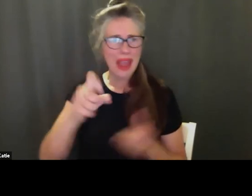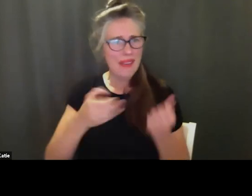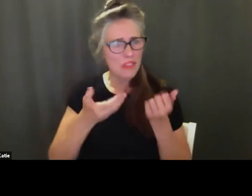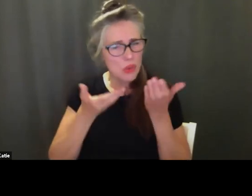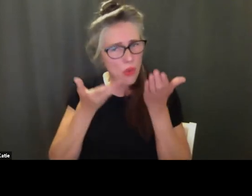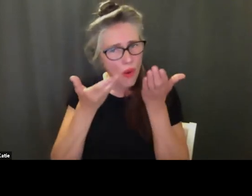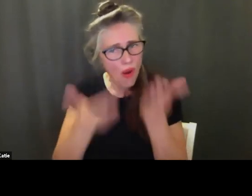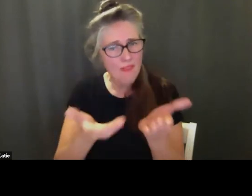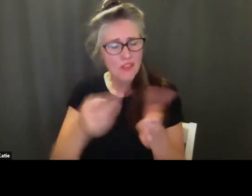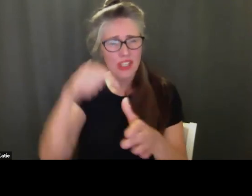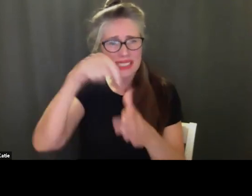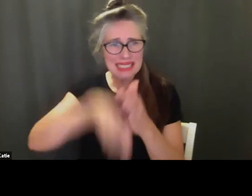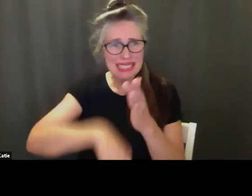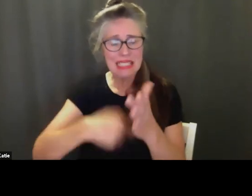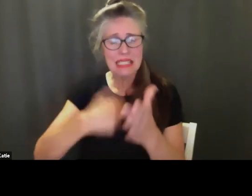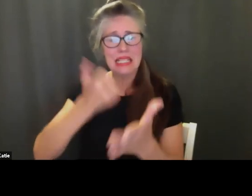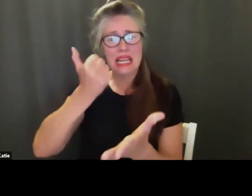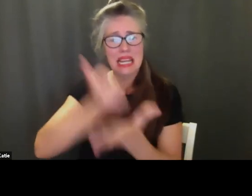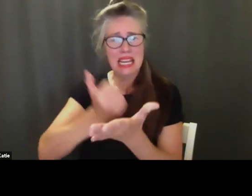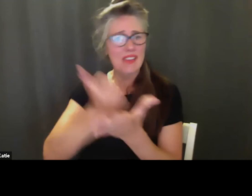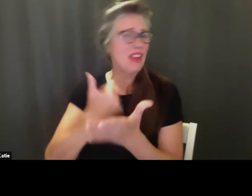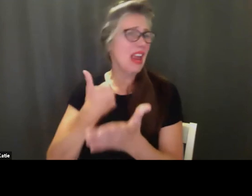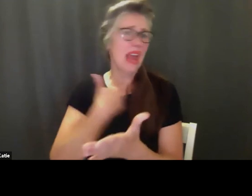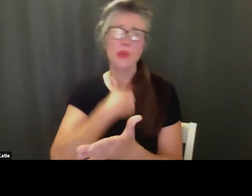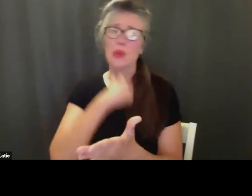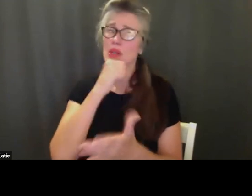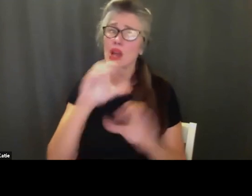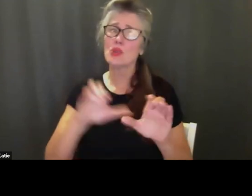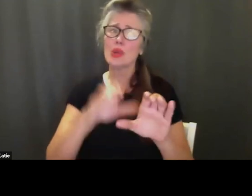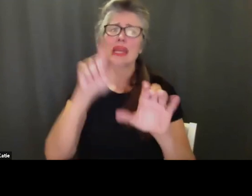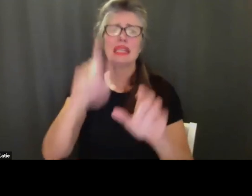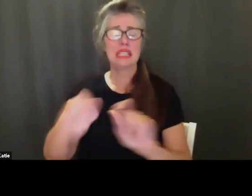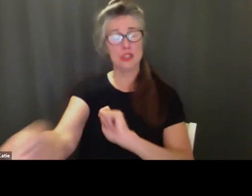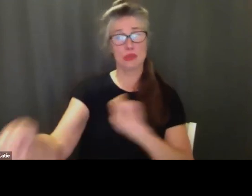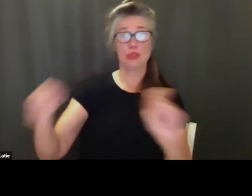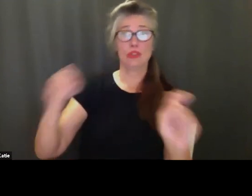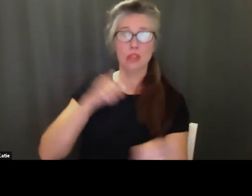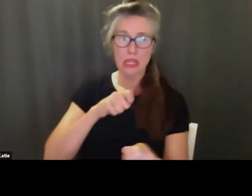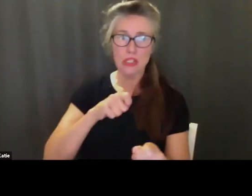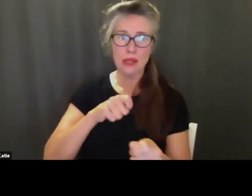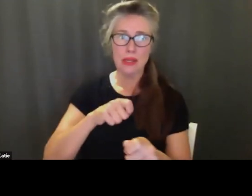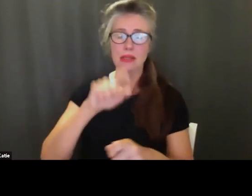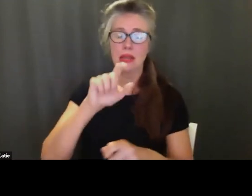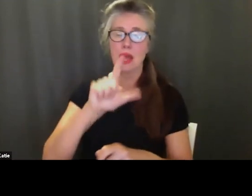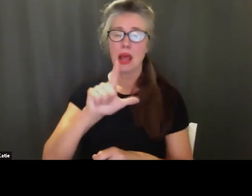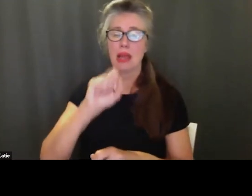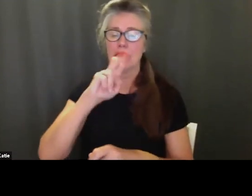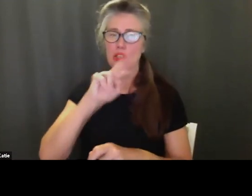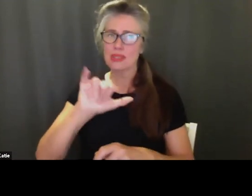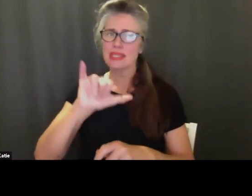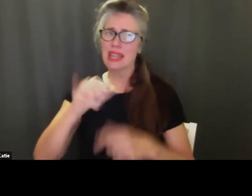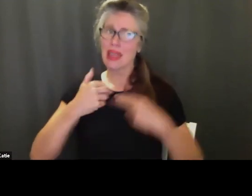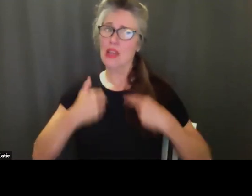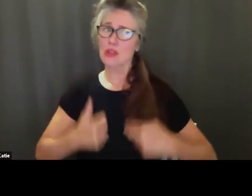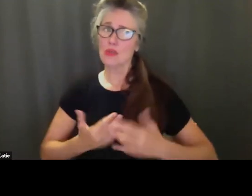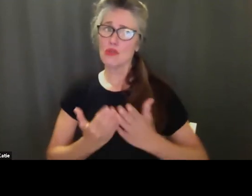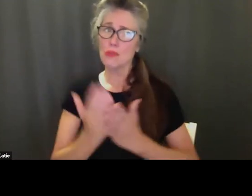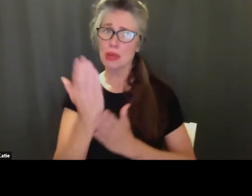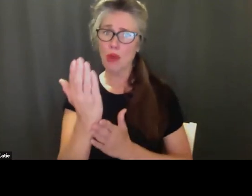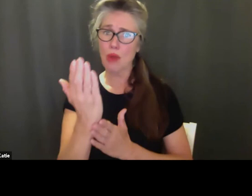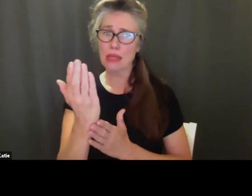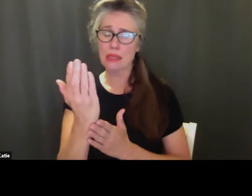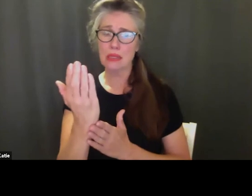interventions, and we aren't doing it. We need to turn this around. Literacy is a human right, and there is a school to